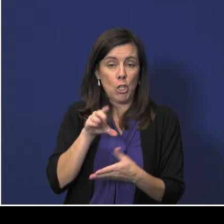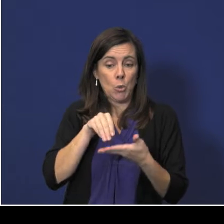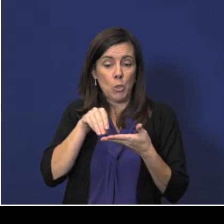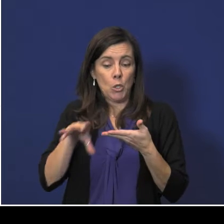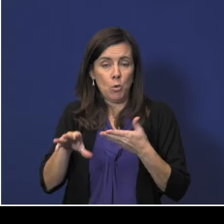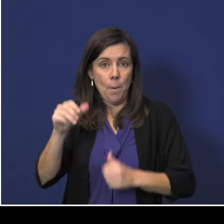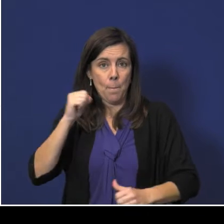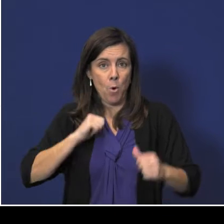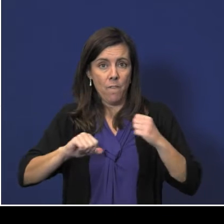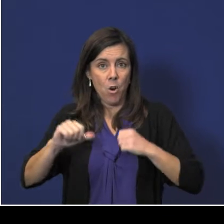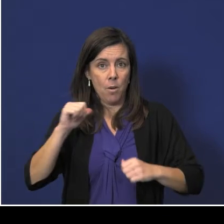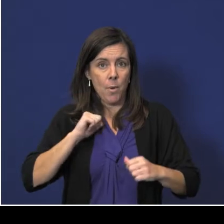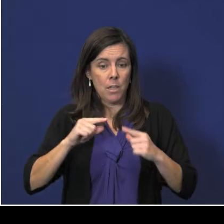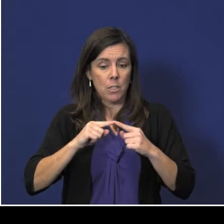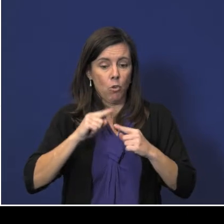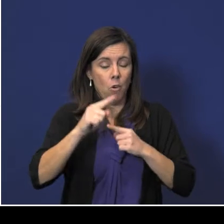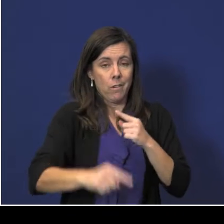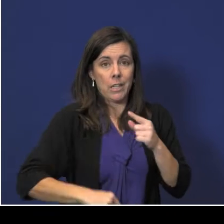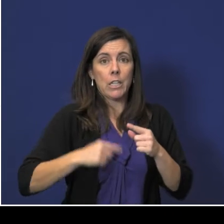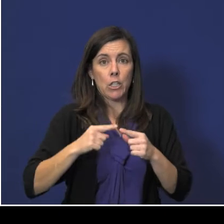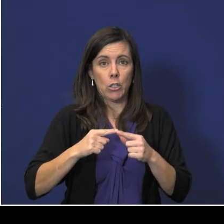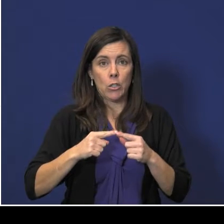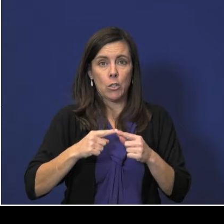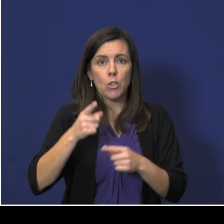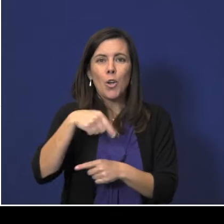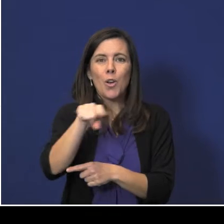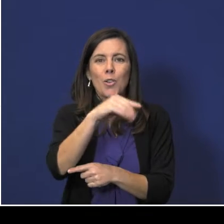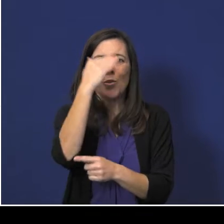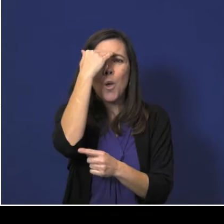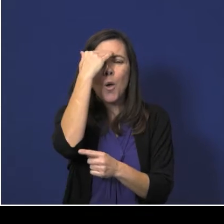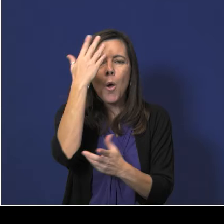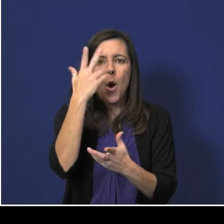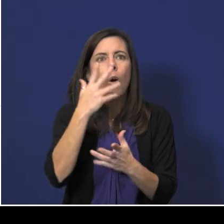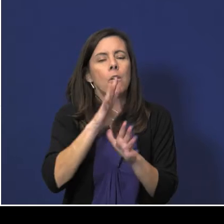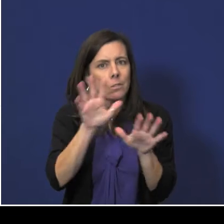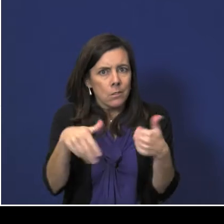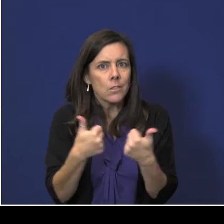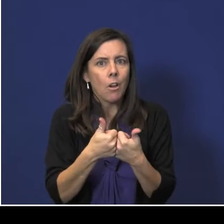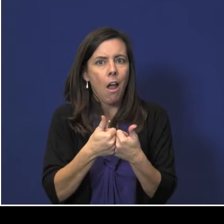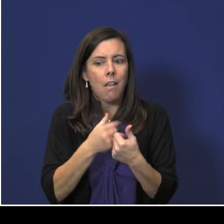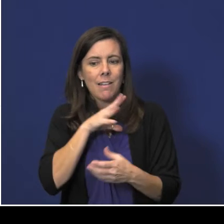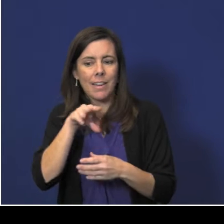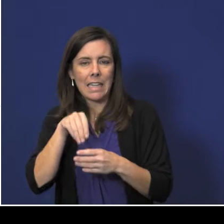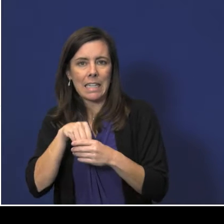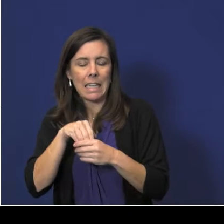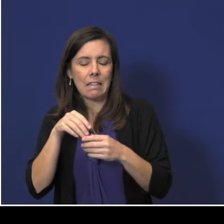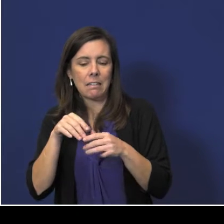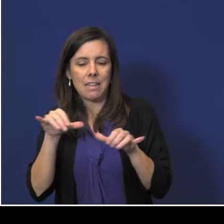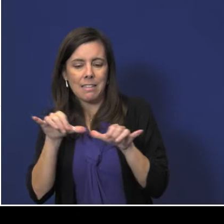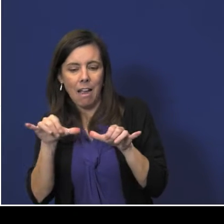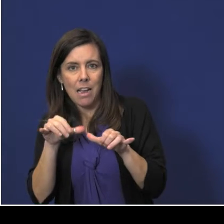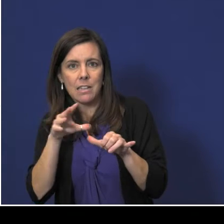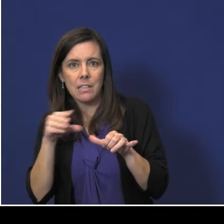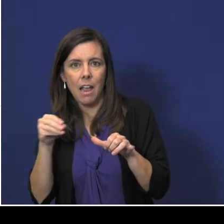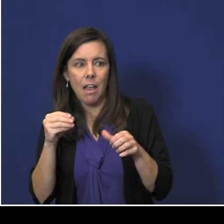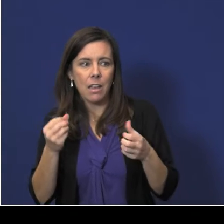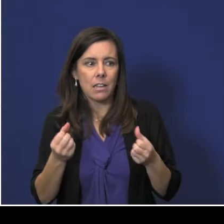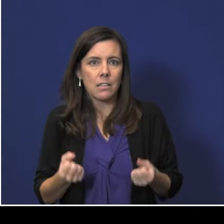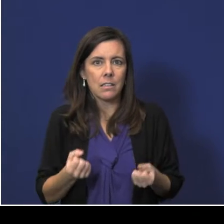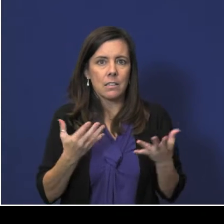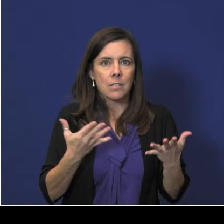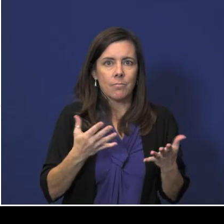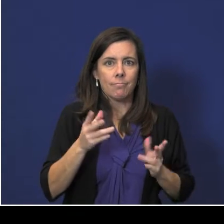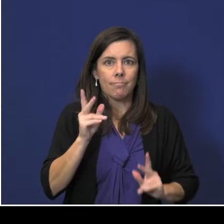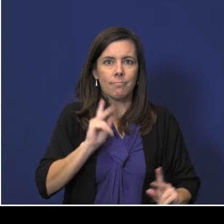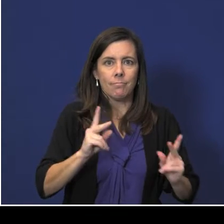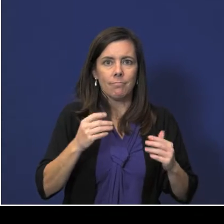performances throughout the year. So as you all know, that becomes very challenging both in size and in quantity to have occur at all